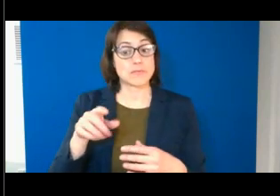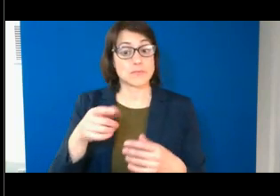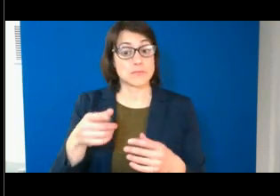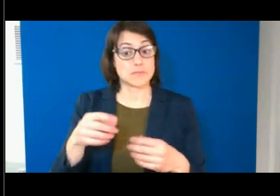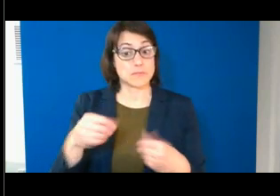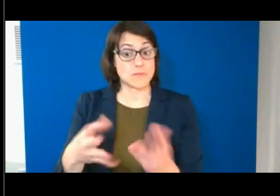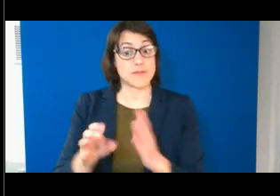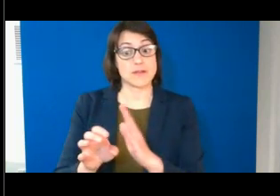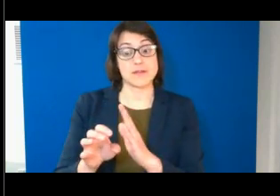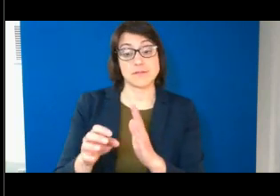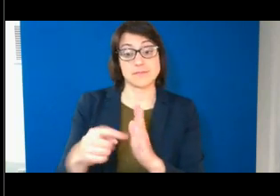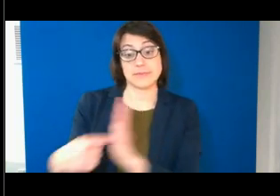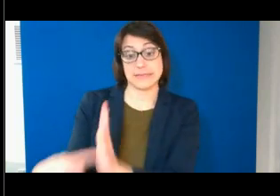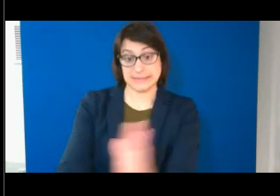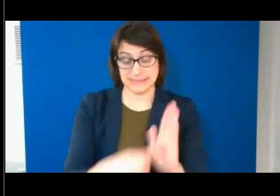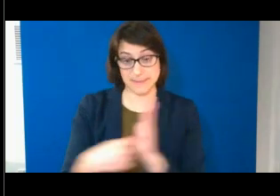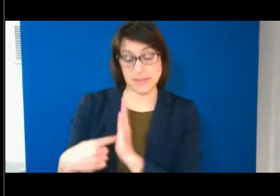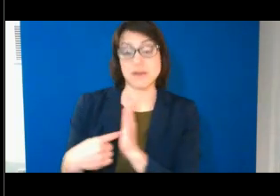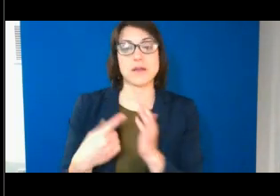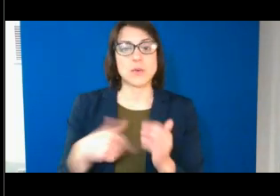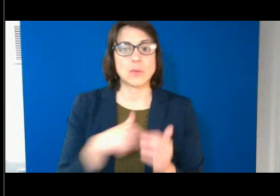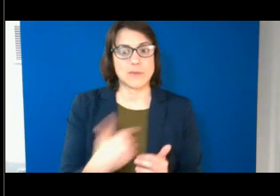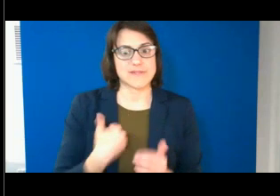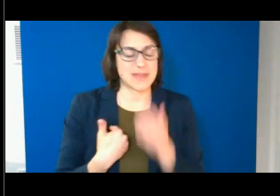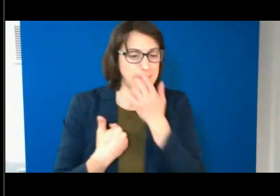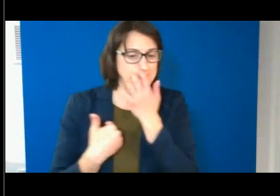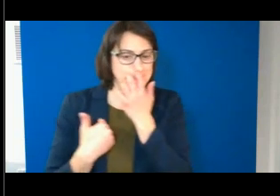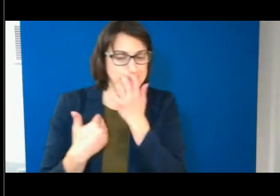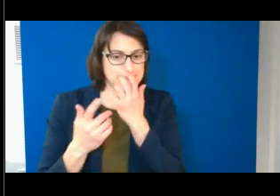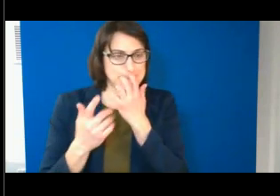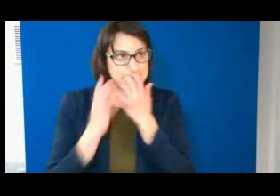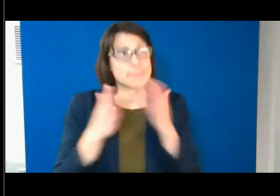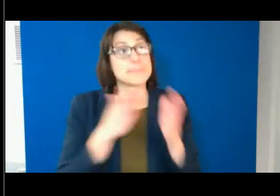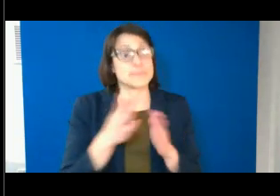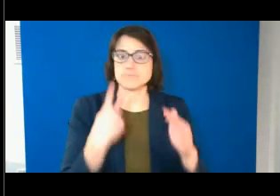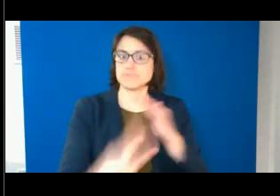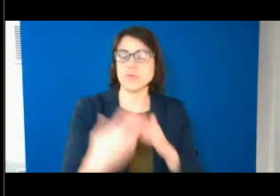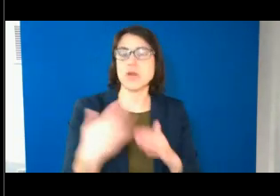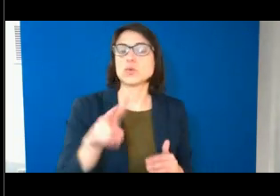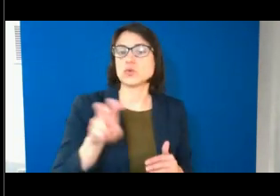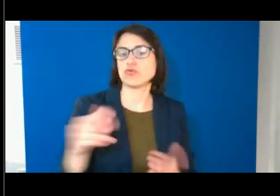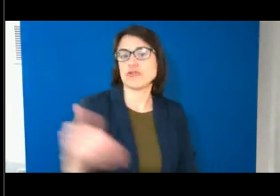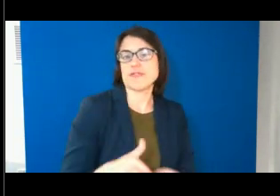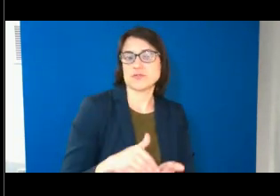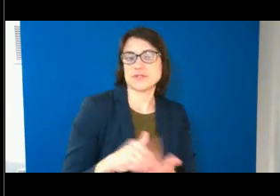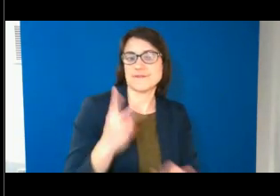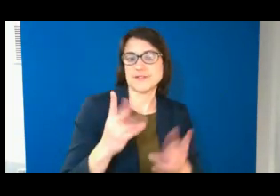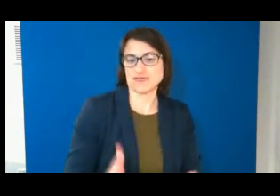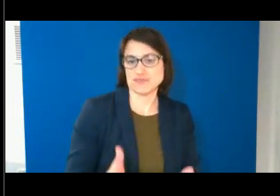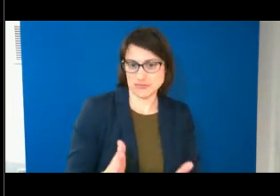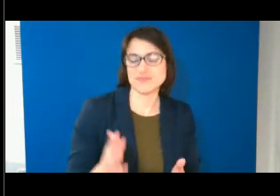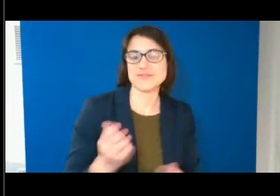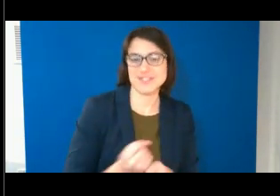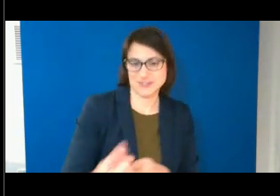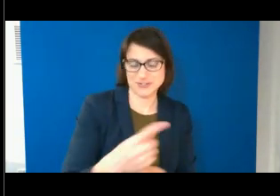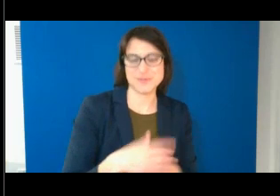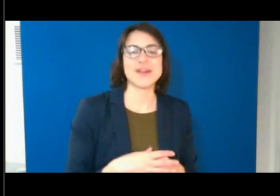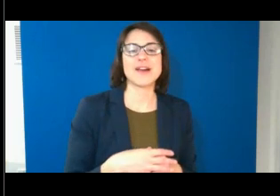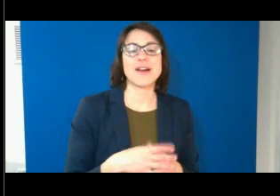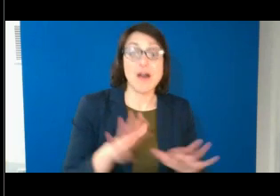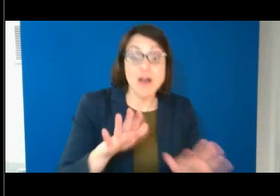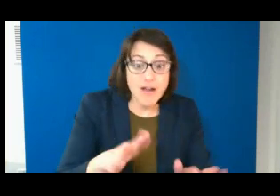2,000 next year. Oh, I'm actually ahead of time. All right, I'm really rushing ahead. All right, well, I'll be very slow on these last. All right, so